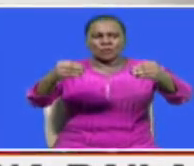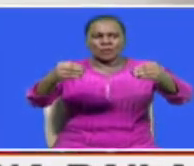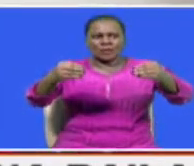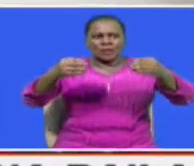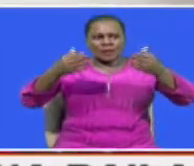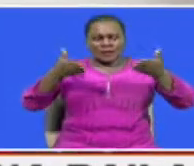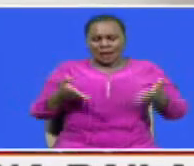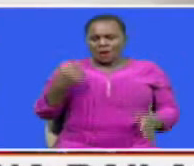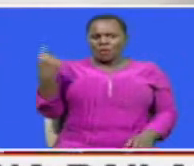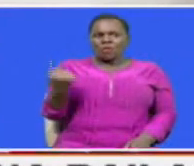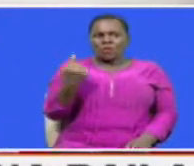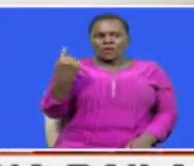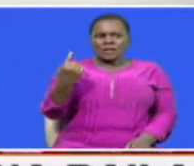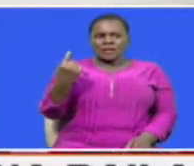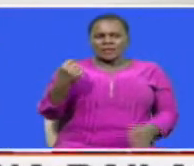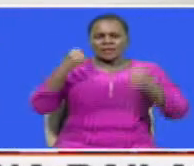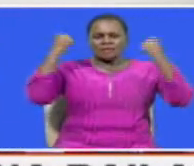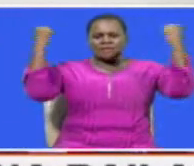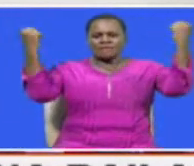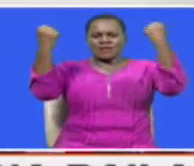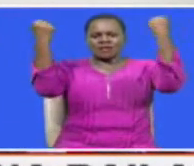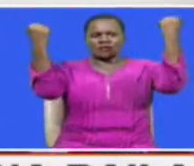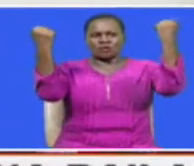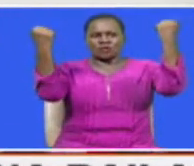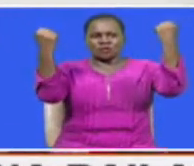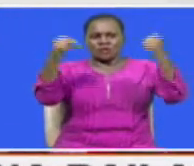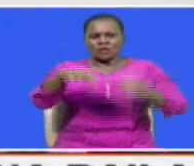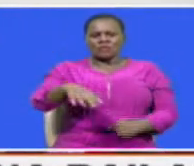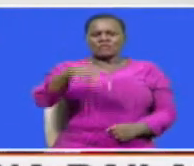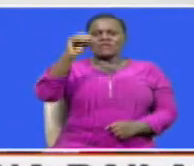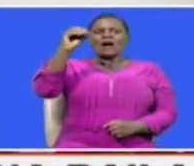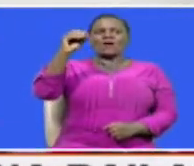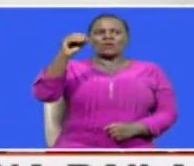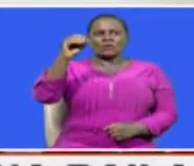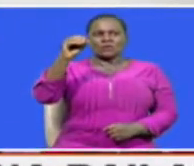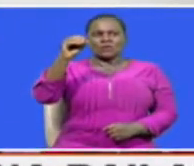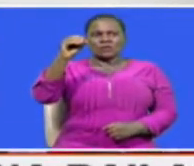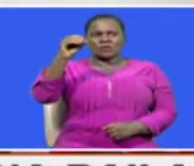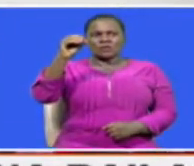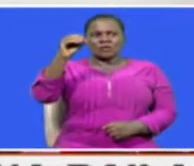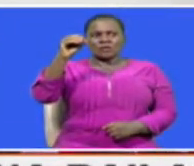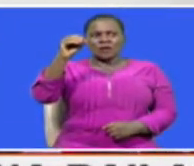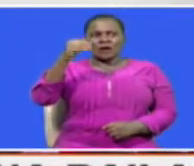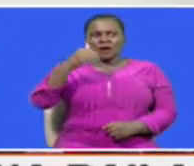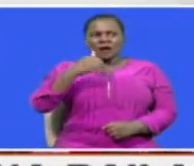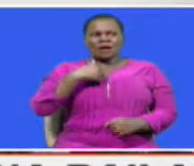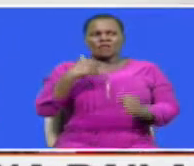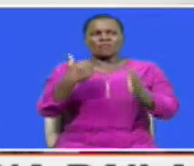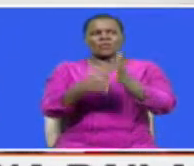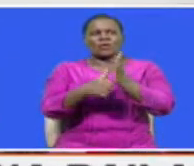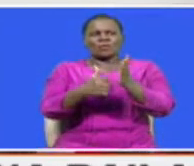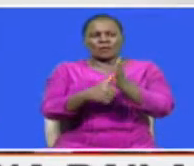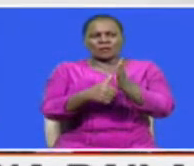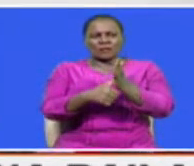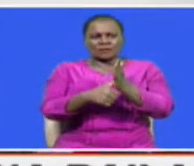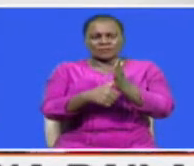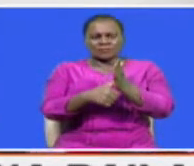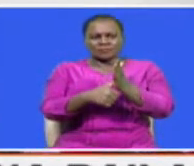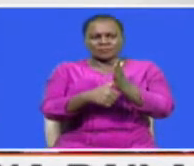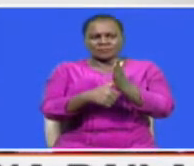it is only in victory that we discovered that the Goliath encounter is a recurring